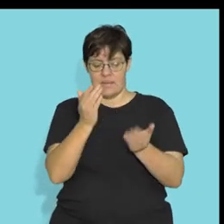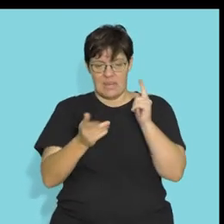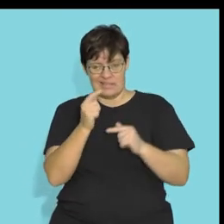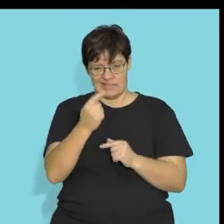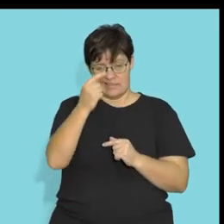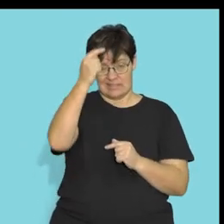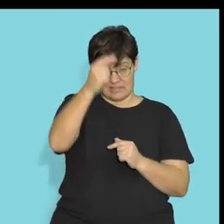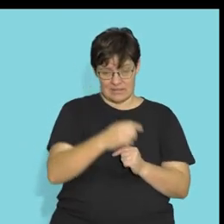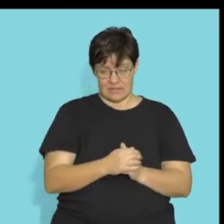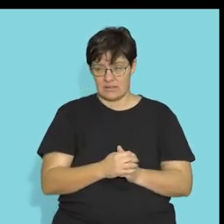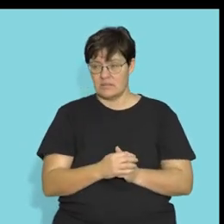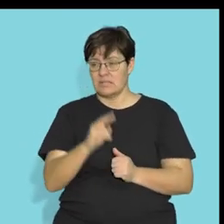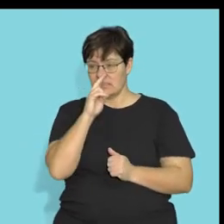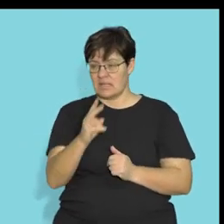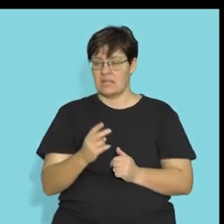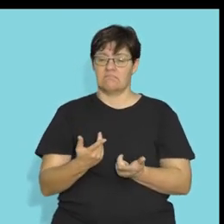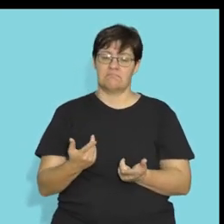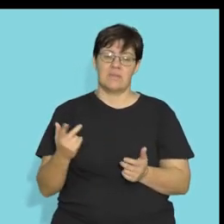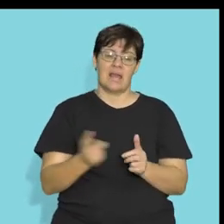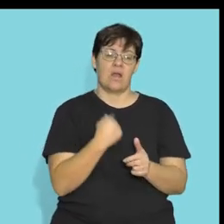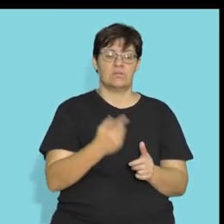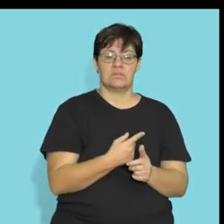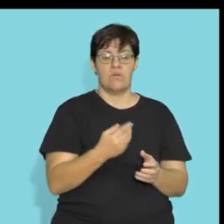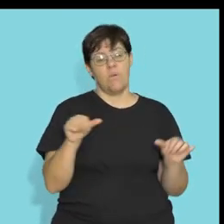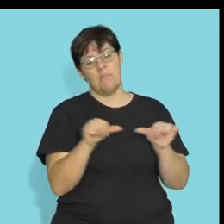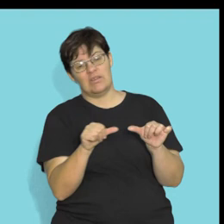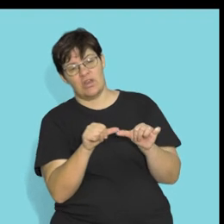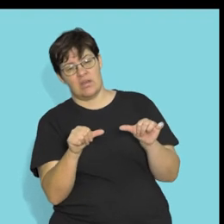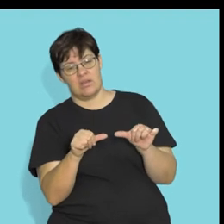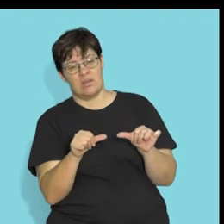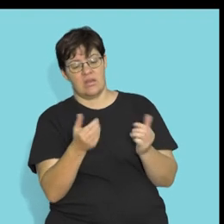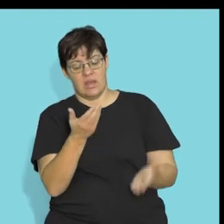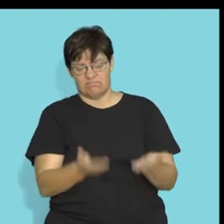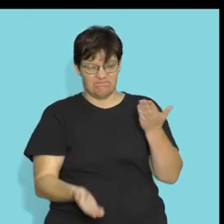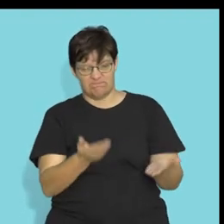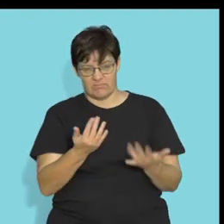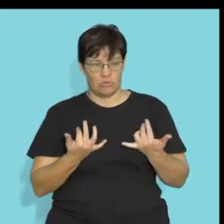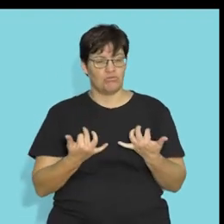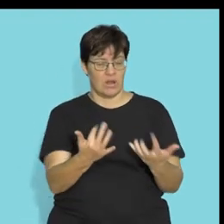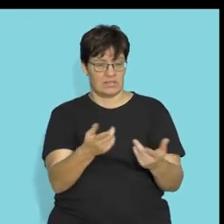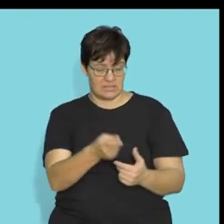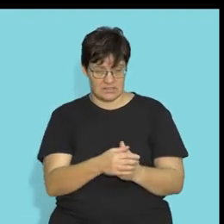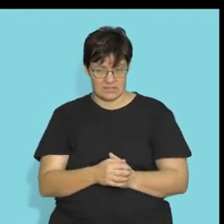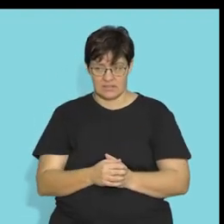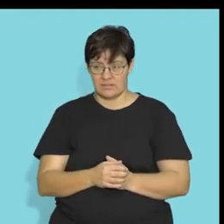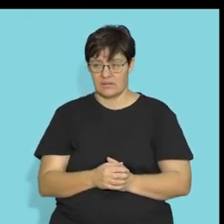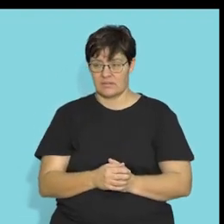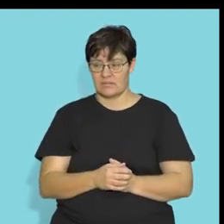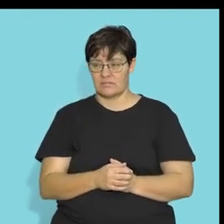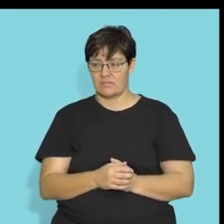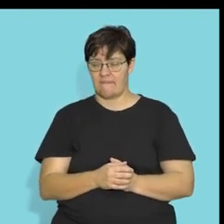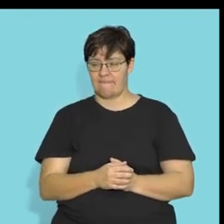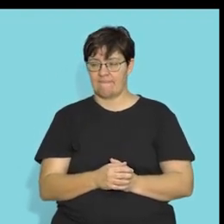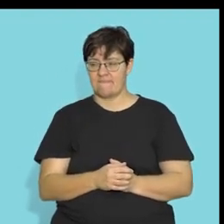food chain. Here we're seeing that if we were to count or measure the amount of mass that is present or energy available from